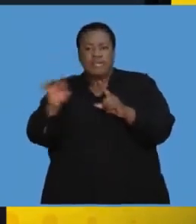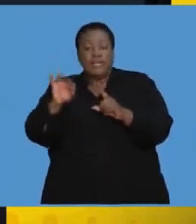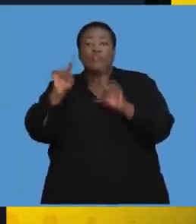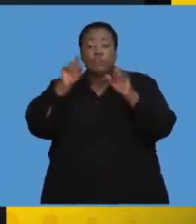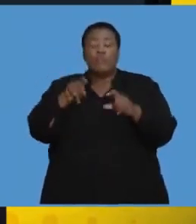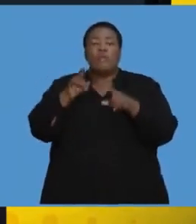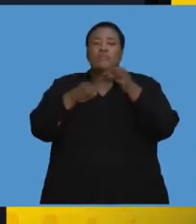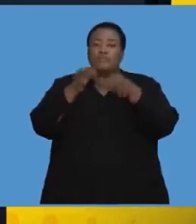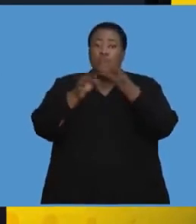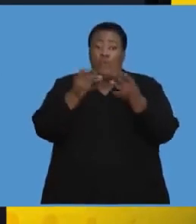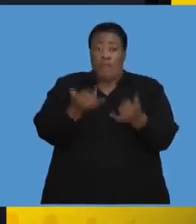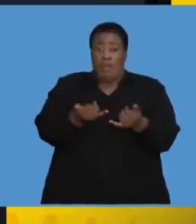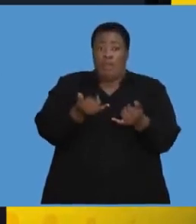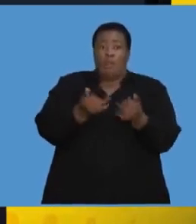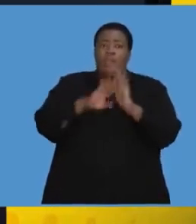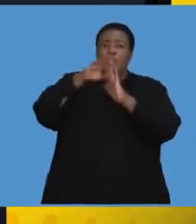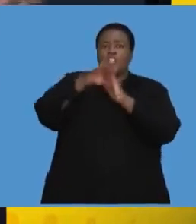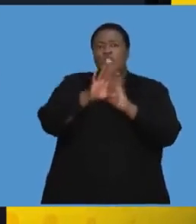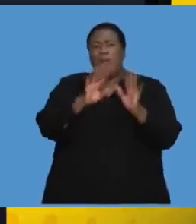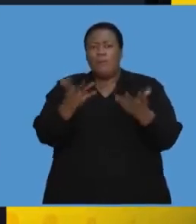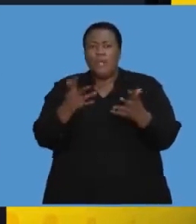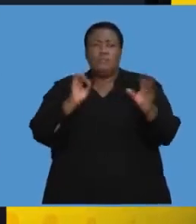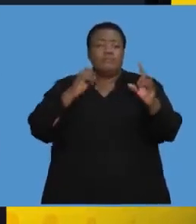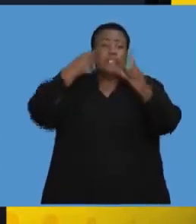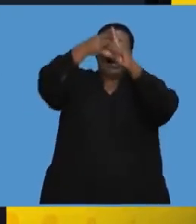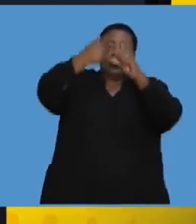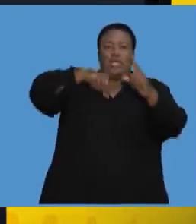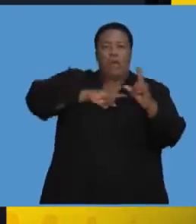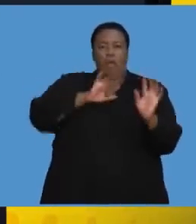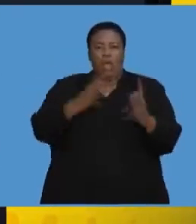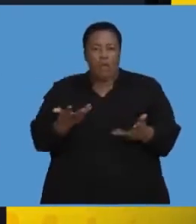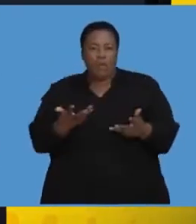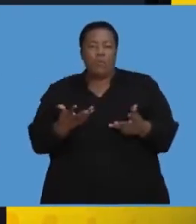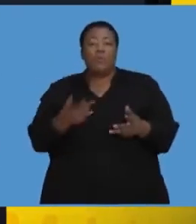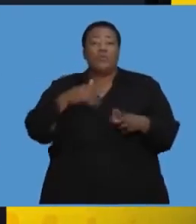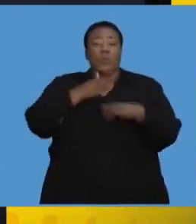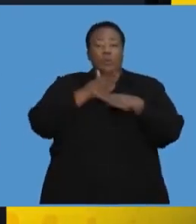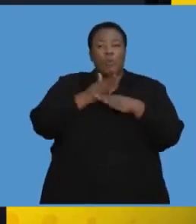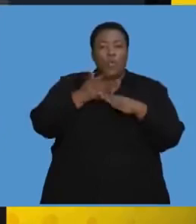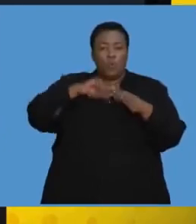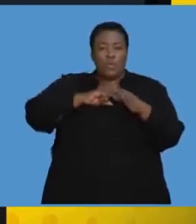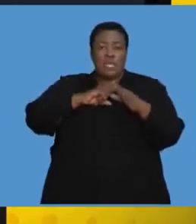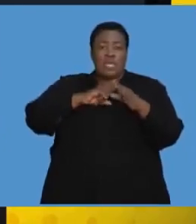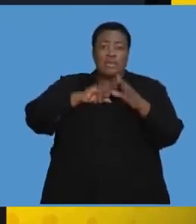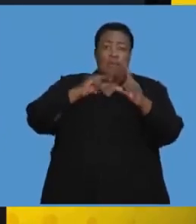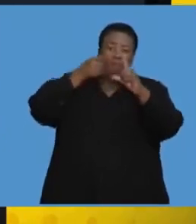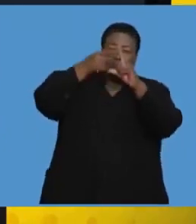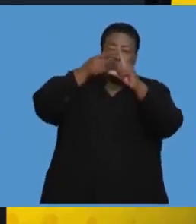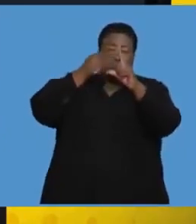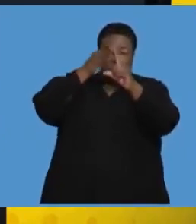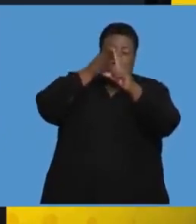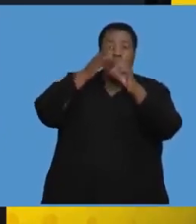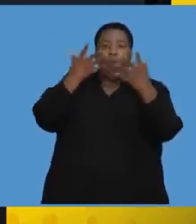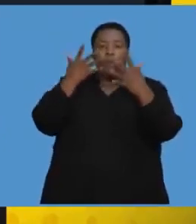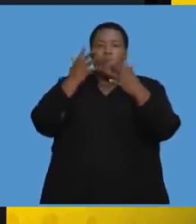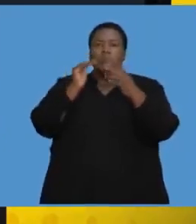quote, our inflation is currently sitting at this, our target is currently sitting at this. Are we within the target or we are outside the target? So